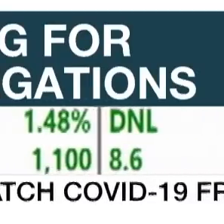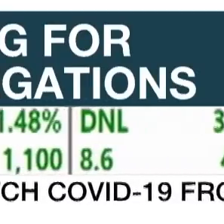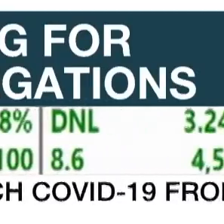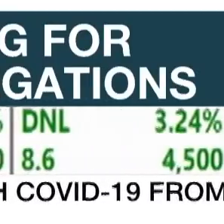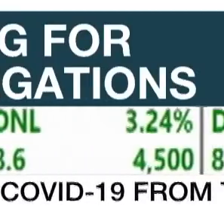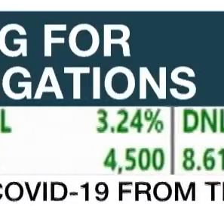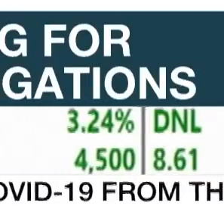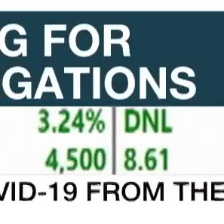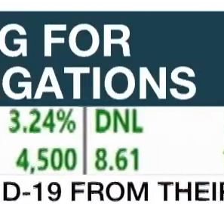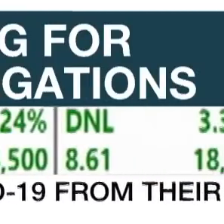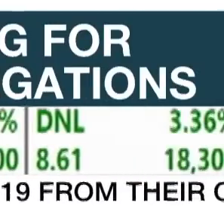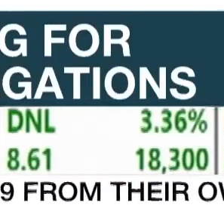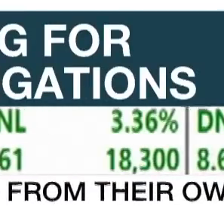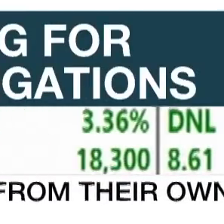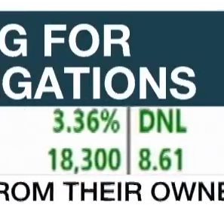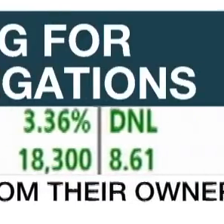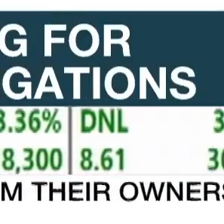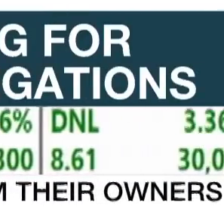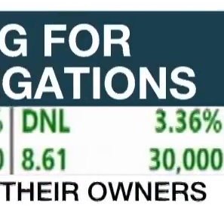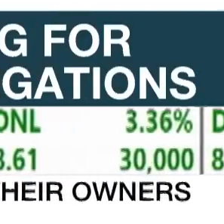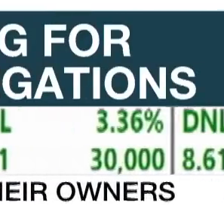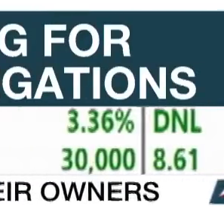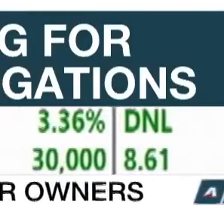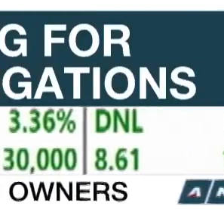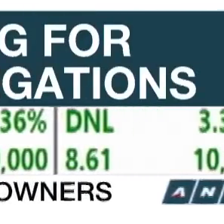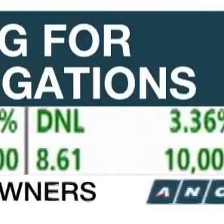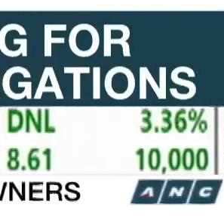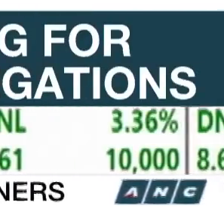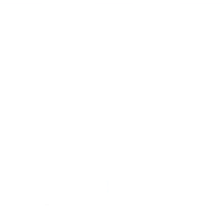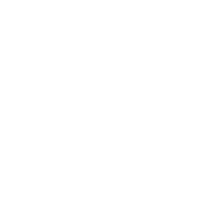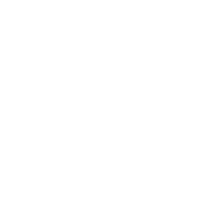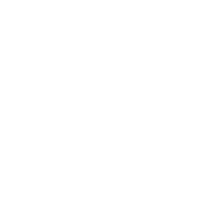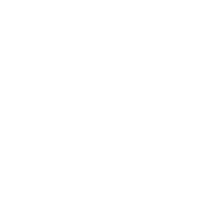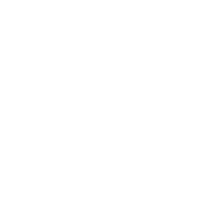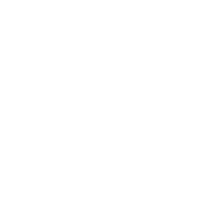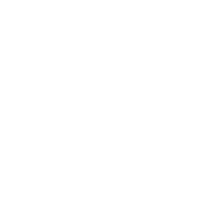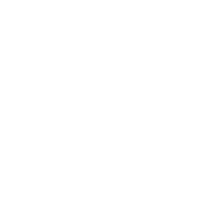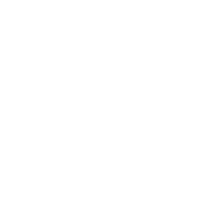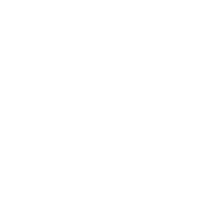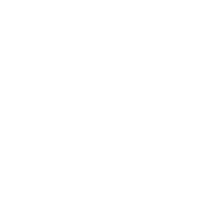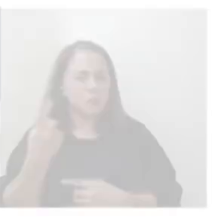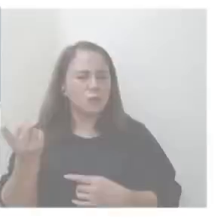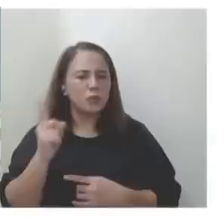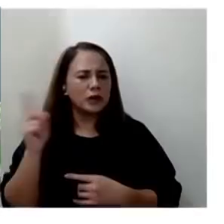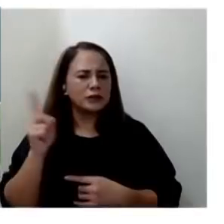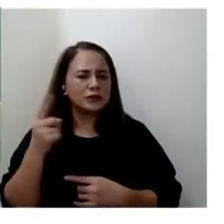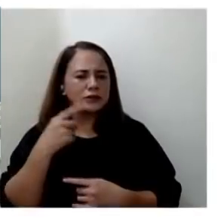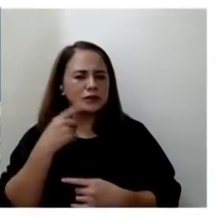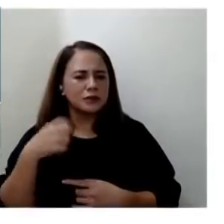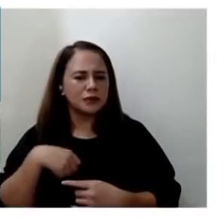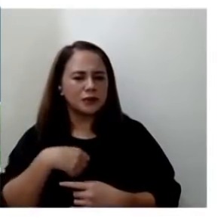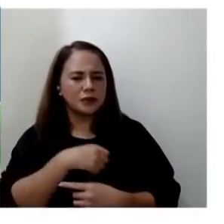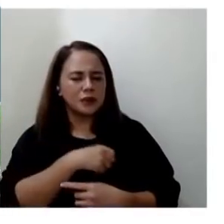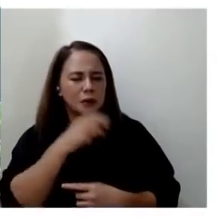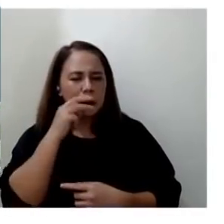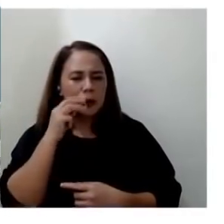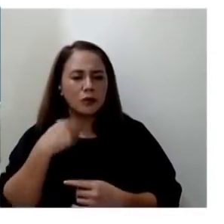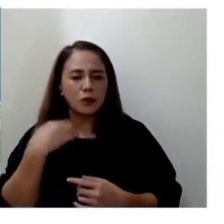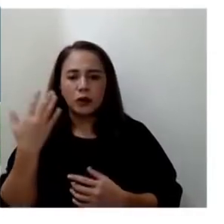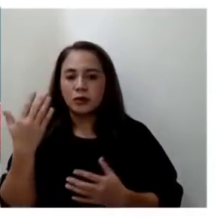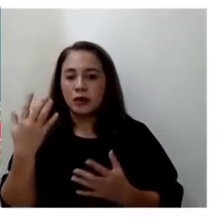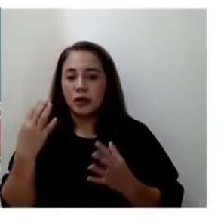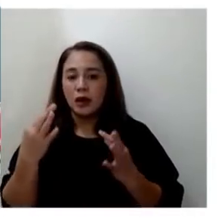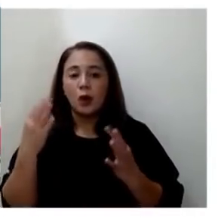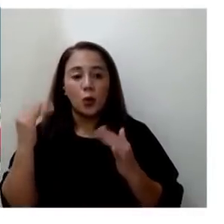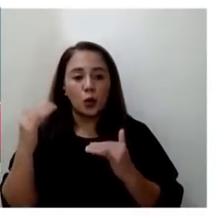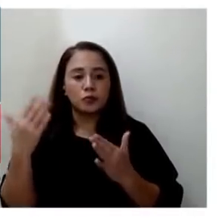another 5. So I am, and we are very interested to hear what he has. If these are new, I hope these are